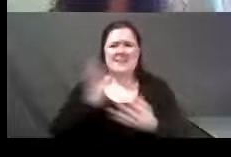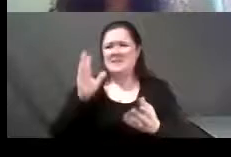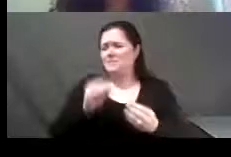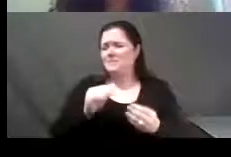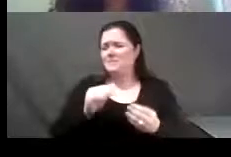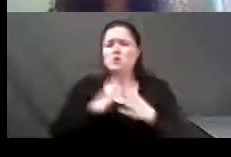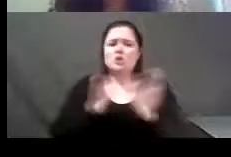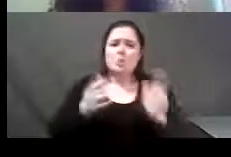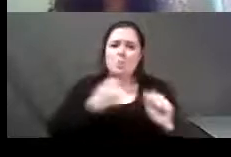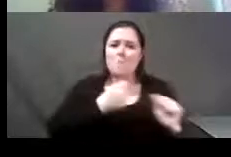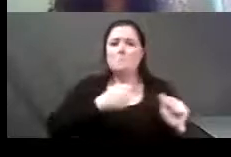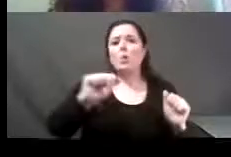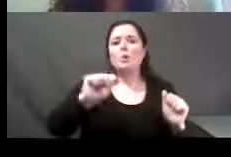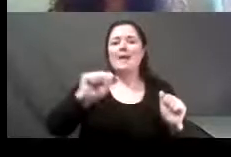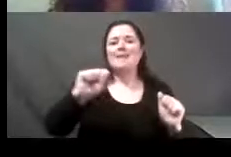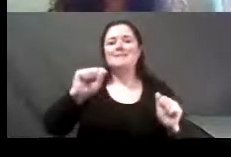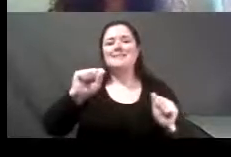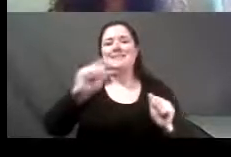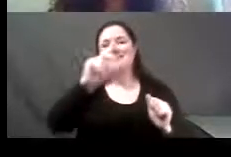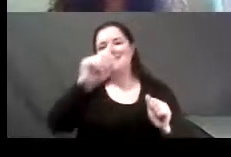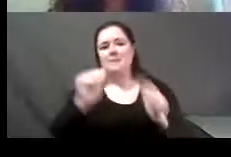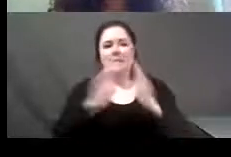in the disability community,